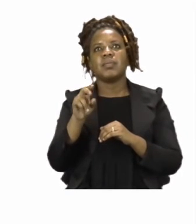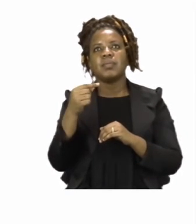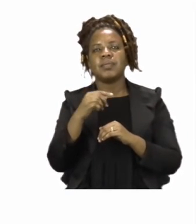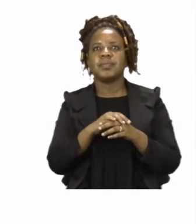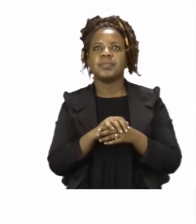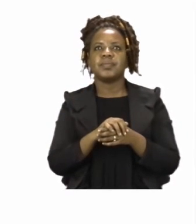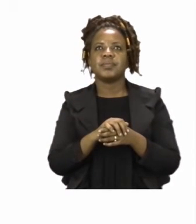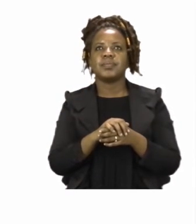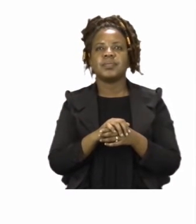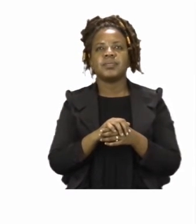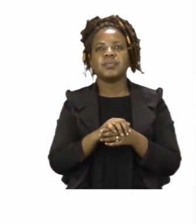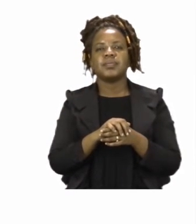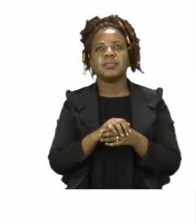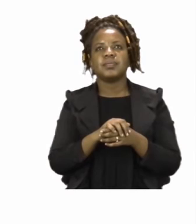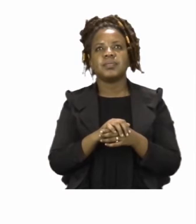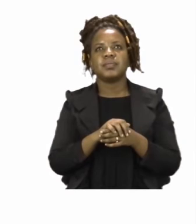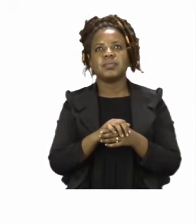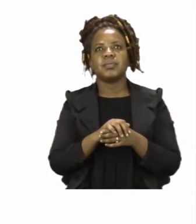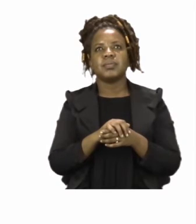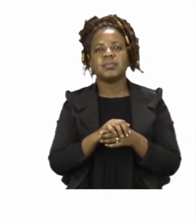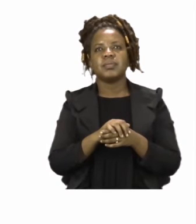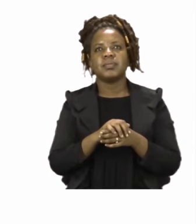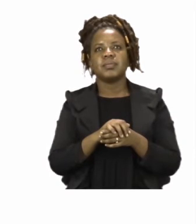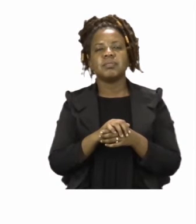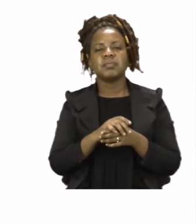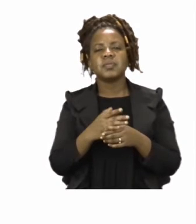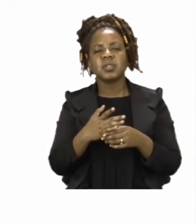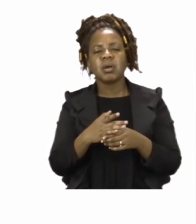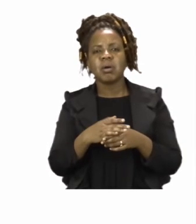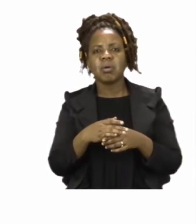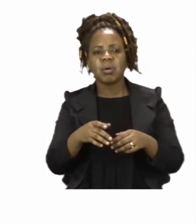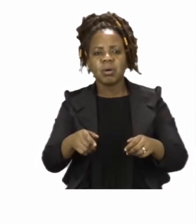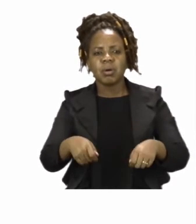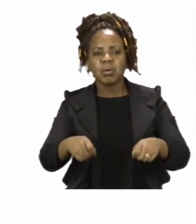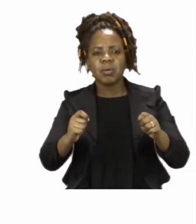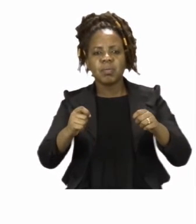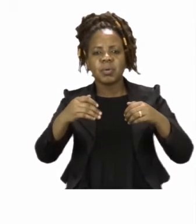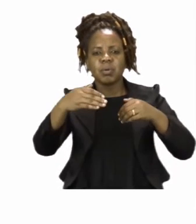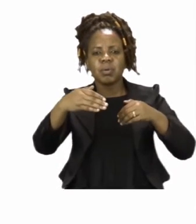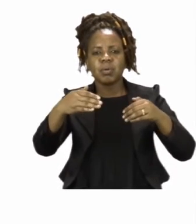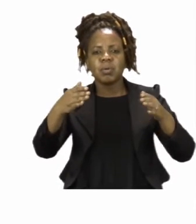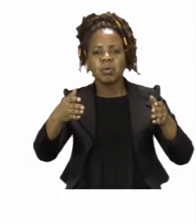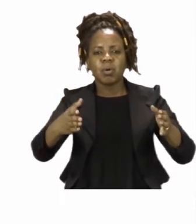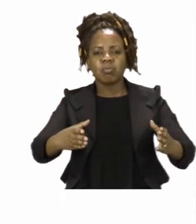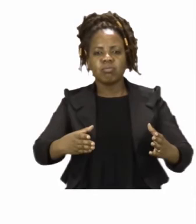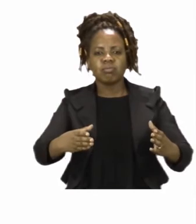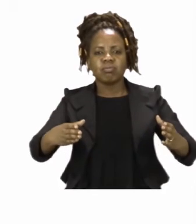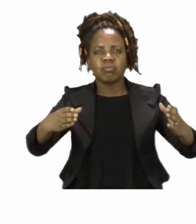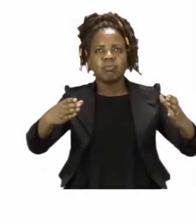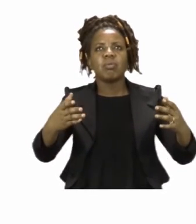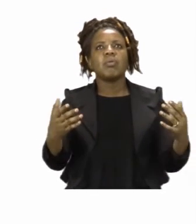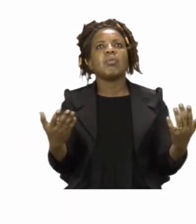now you need to look for the picnic basket and you need to decide where it is